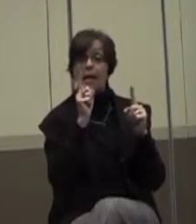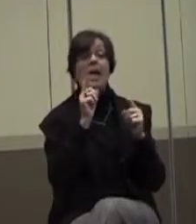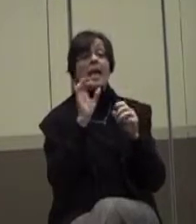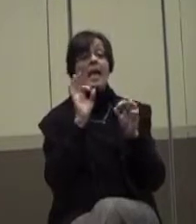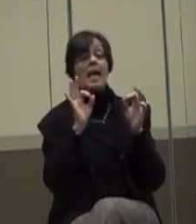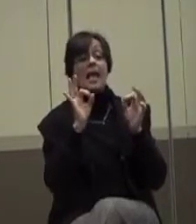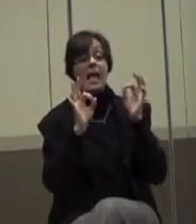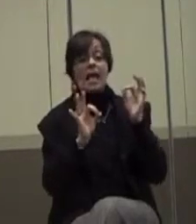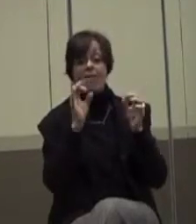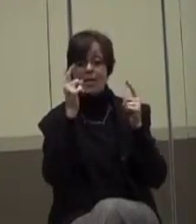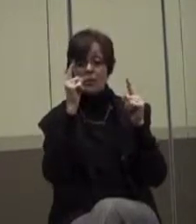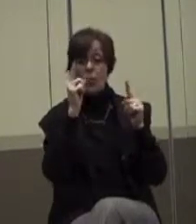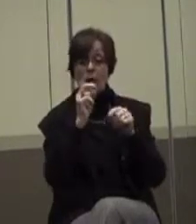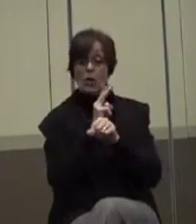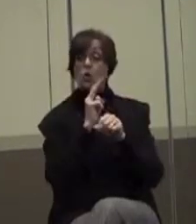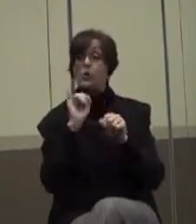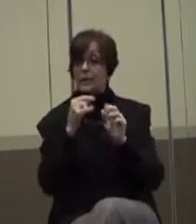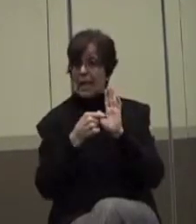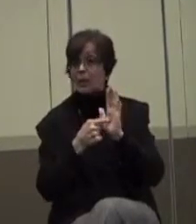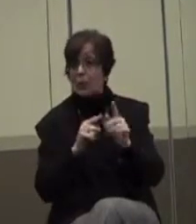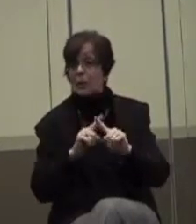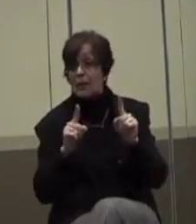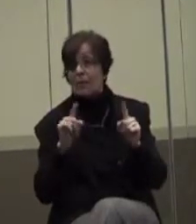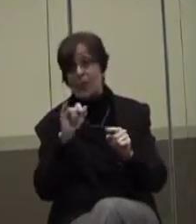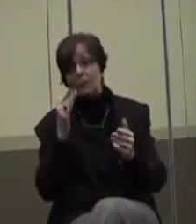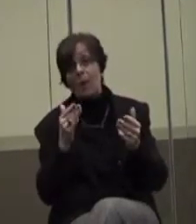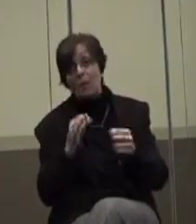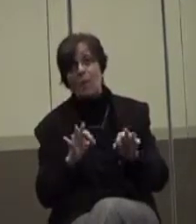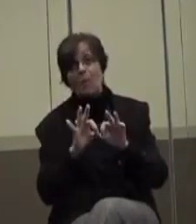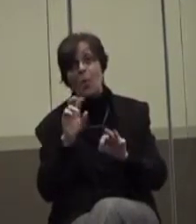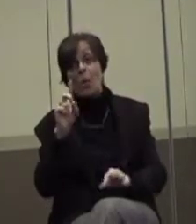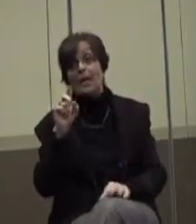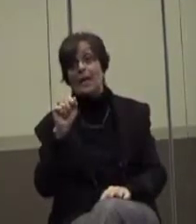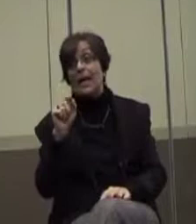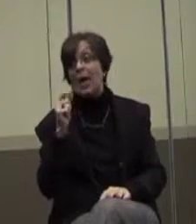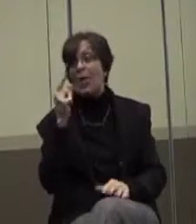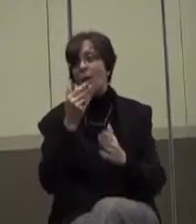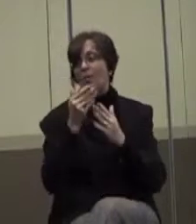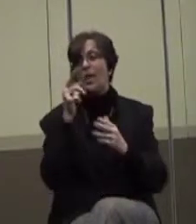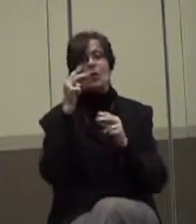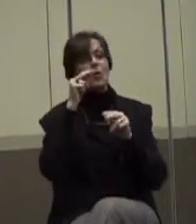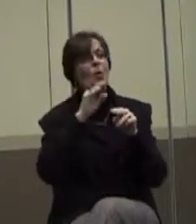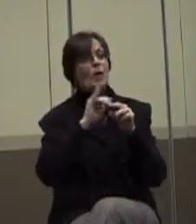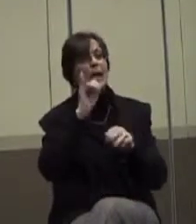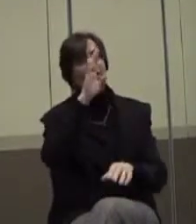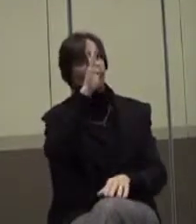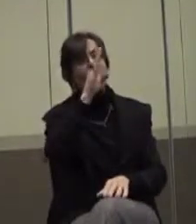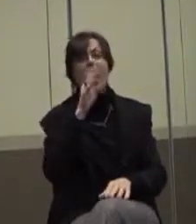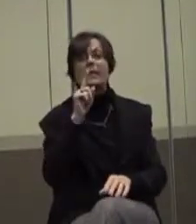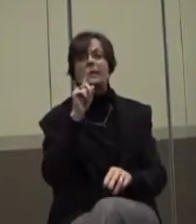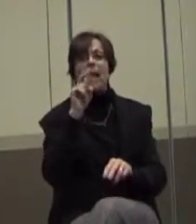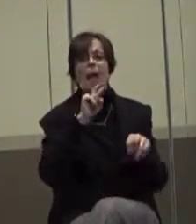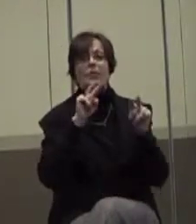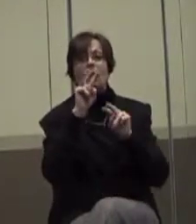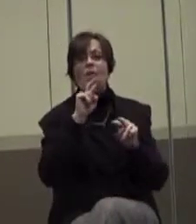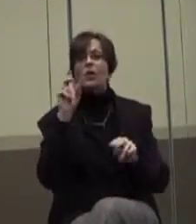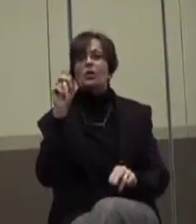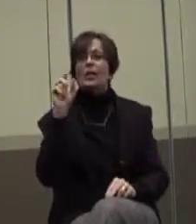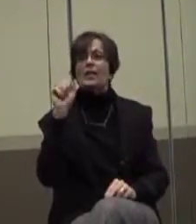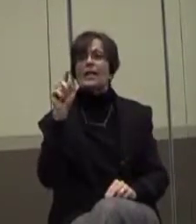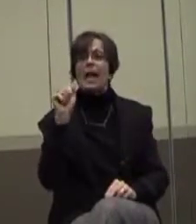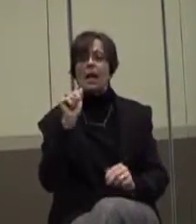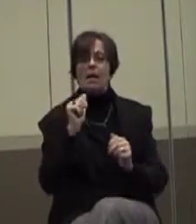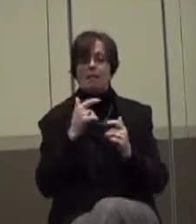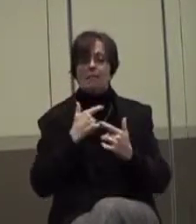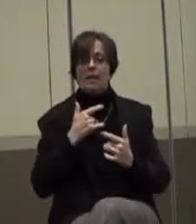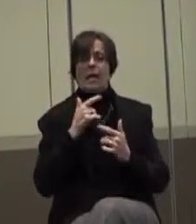used. Does that show a difference? And that would probably be very important data. One of the things, like if you look at that direct observation data, you'll notice that it's usually like a